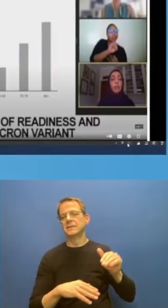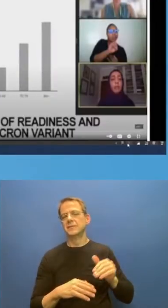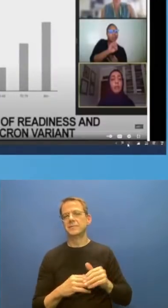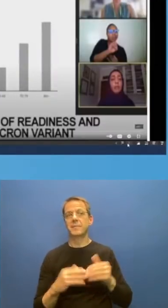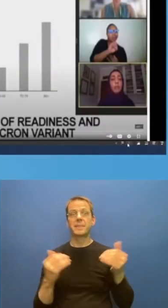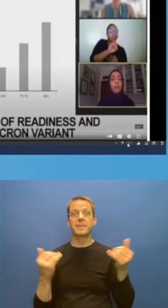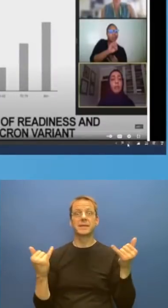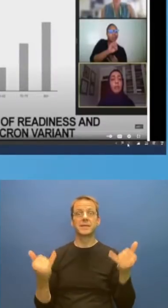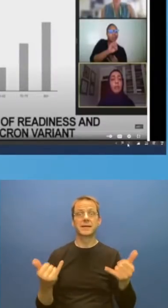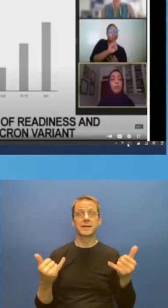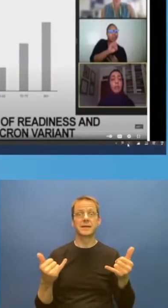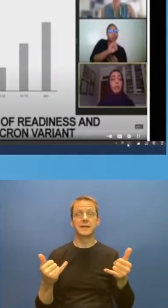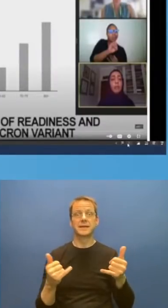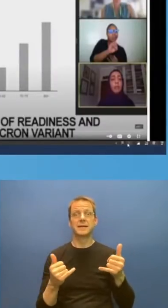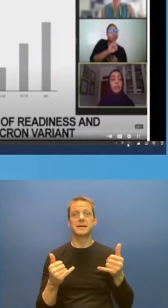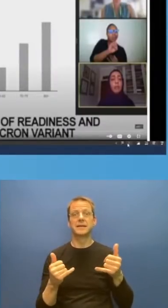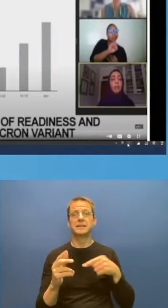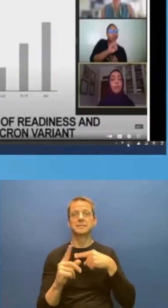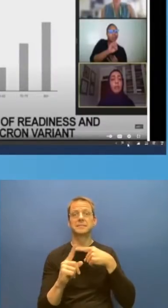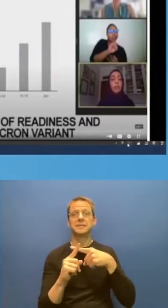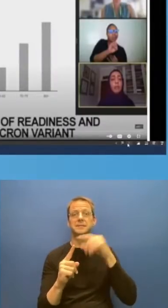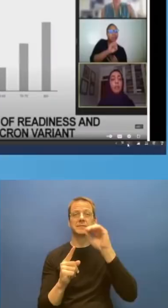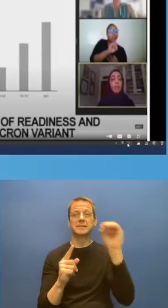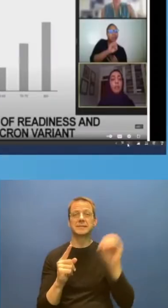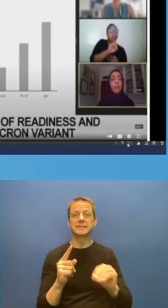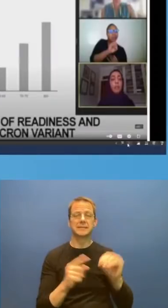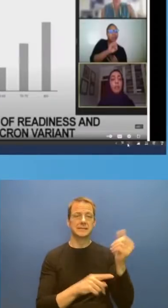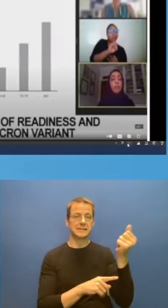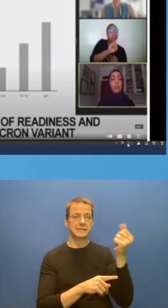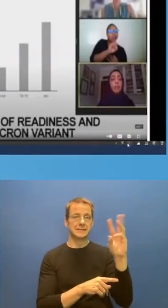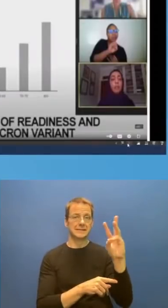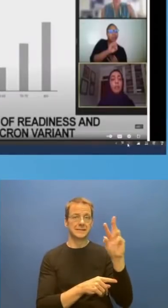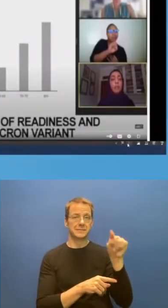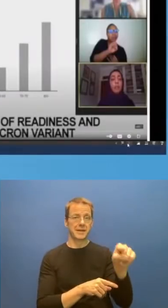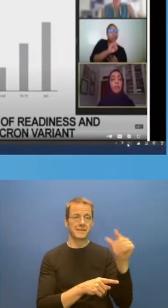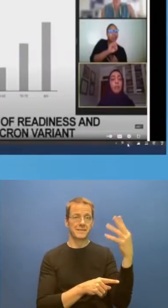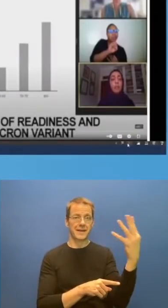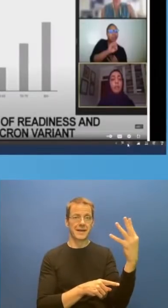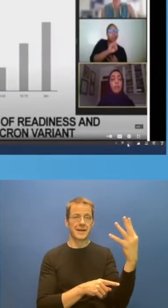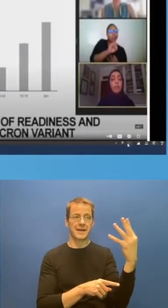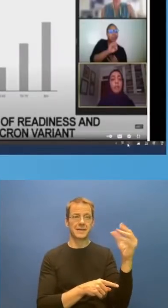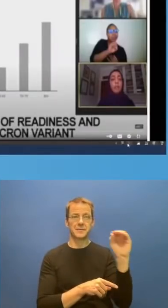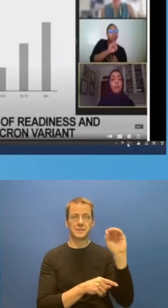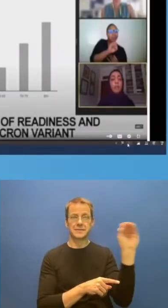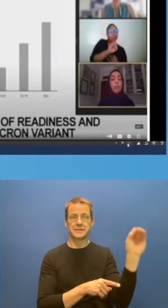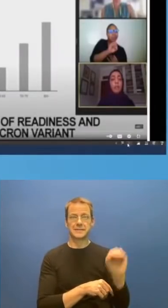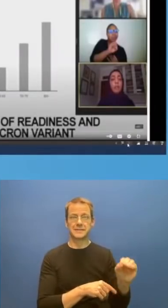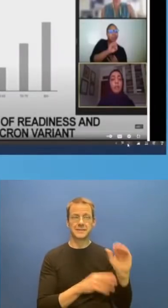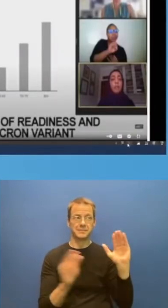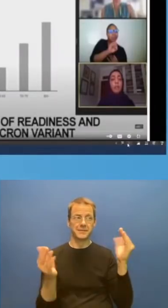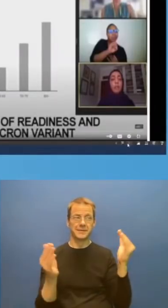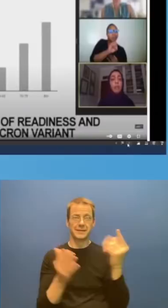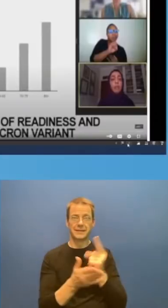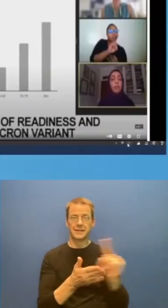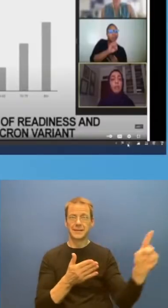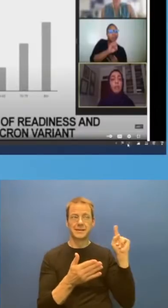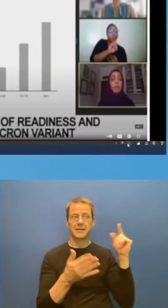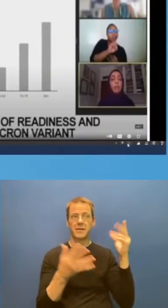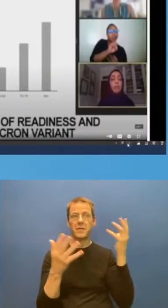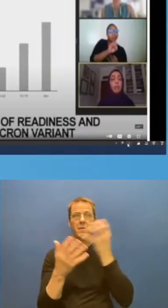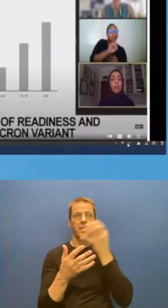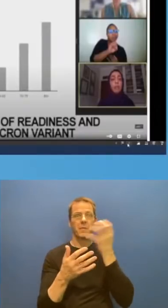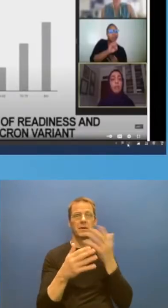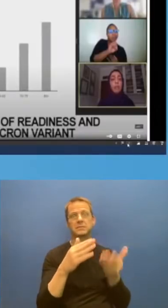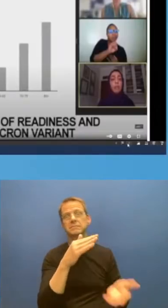up from last week as well. So we can't say that all these increased cases are due to increased testing. This is